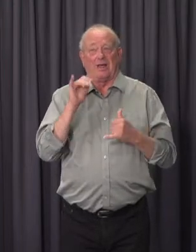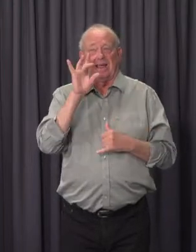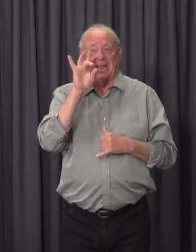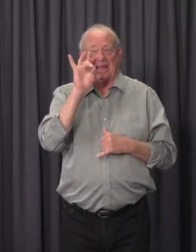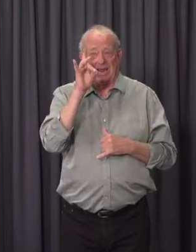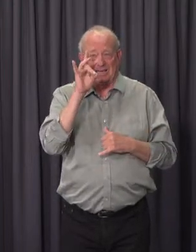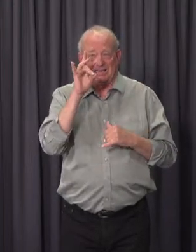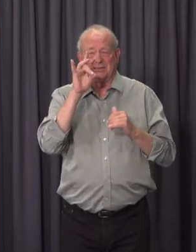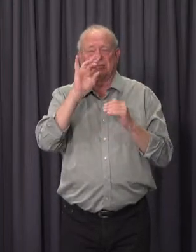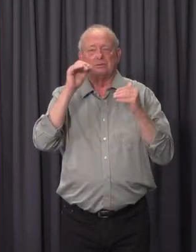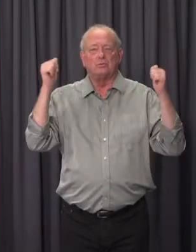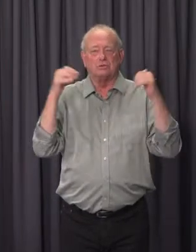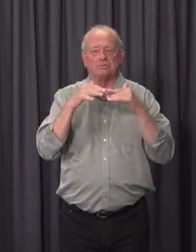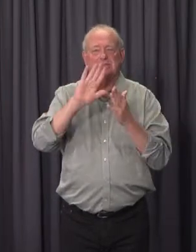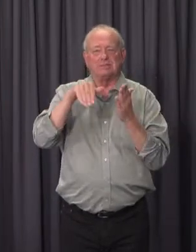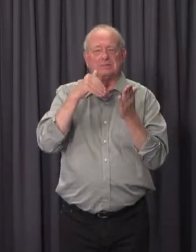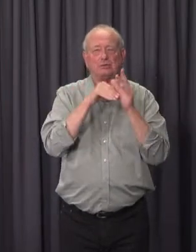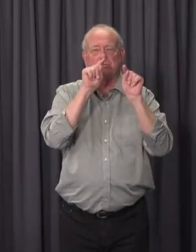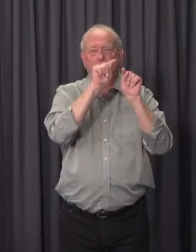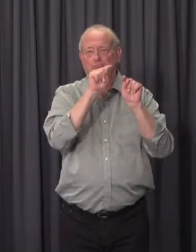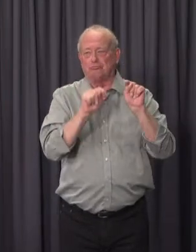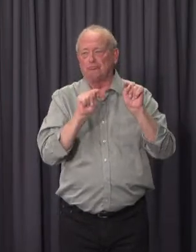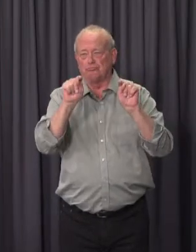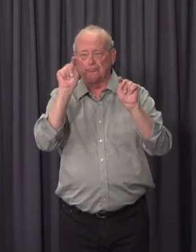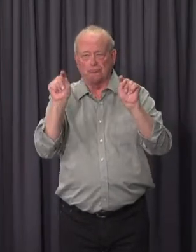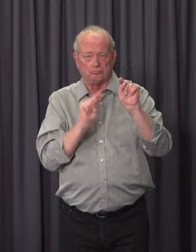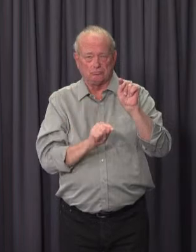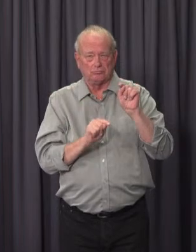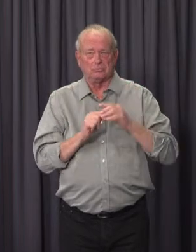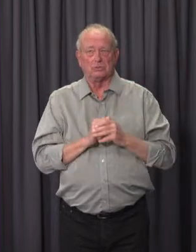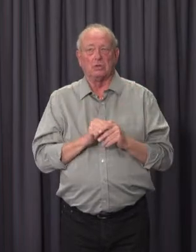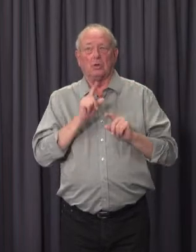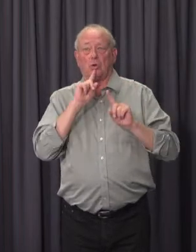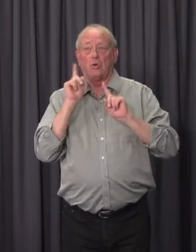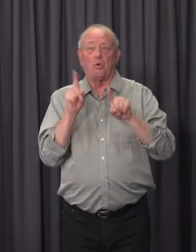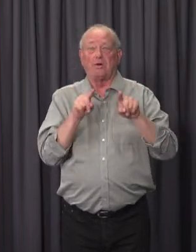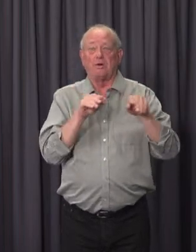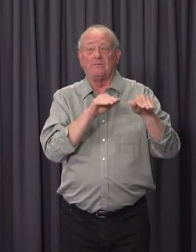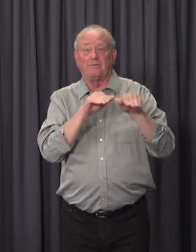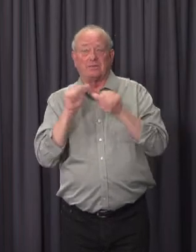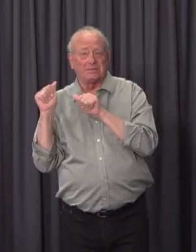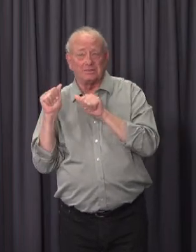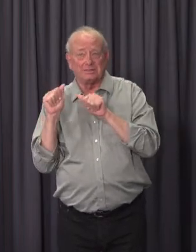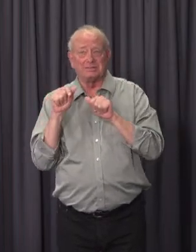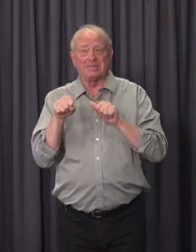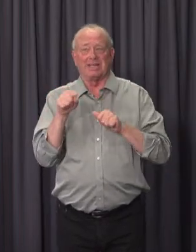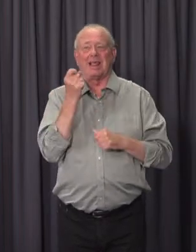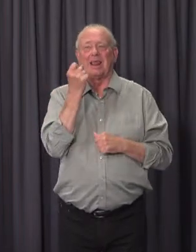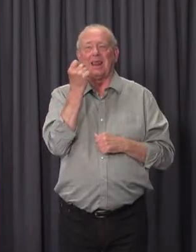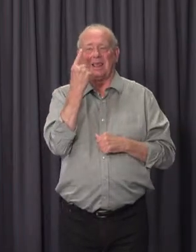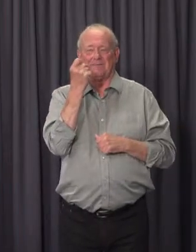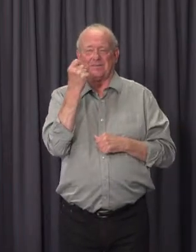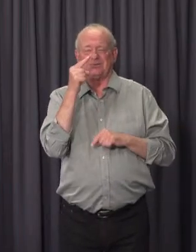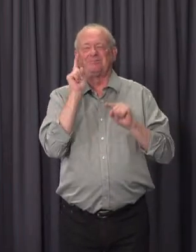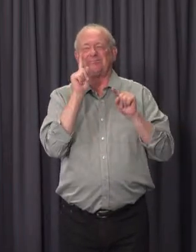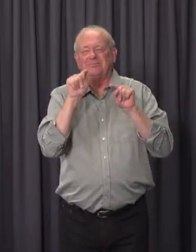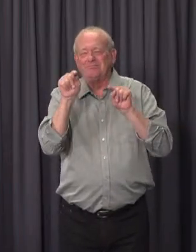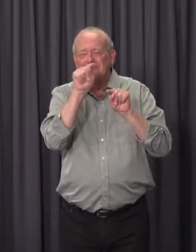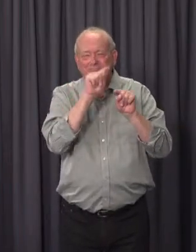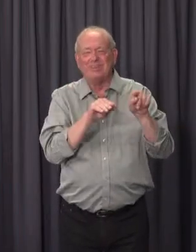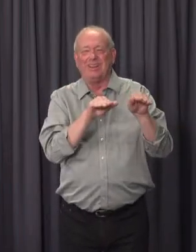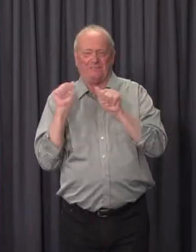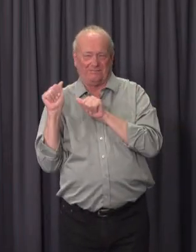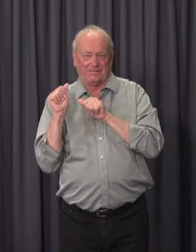of evacuation orders now stands at 11. The Edmonton Reception Centre closed yesterday, and the Calgary Reception Centre will be